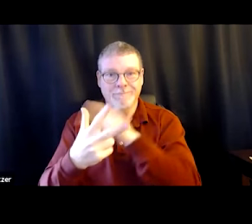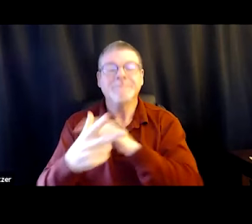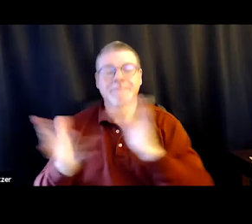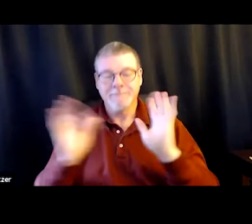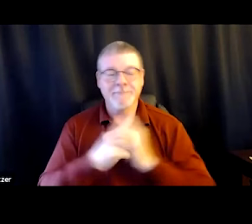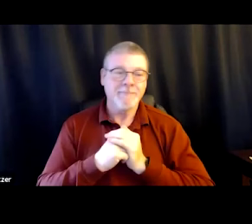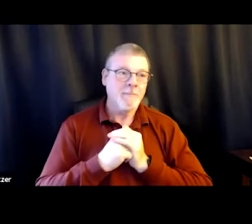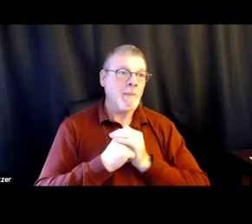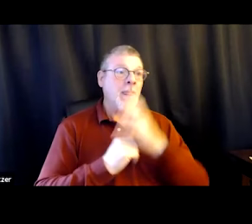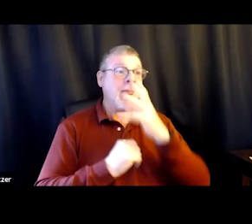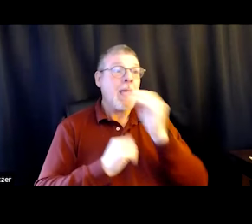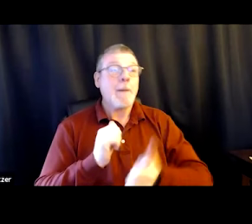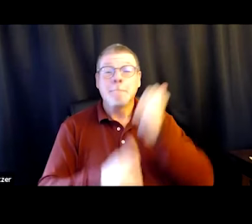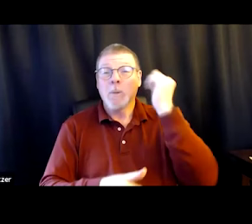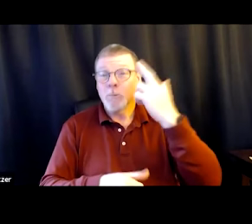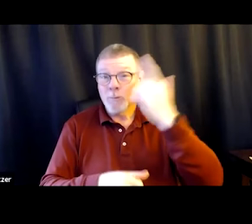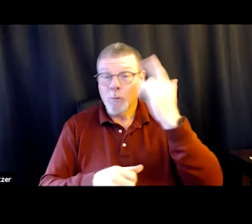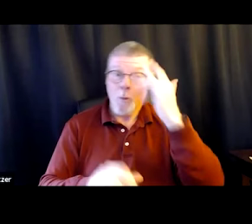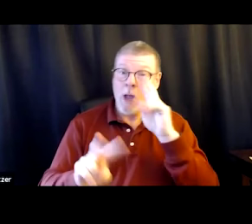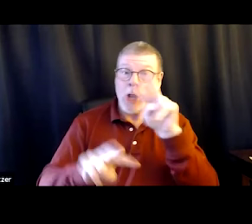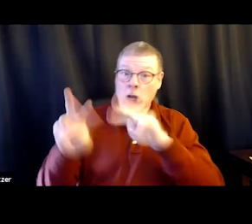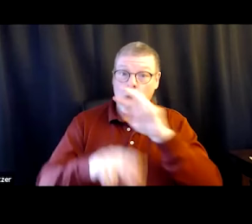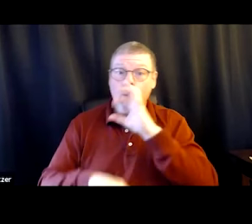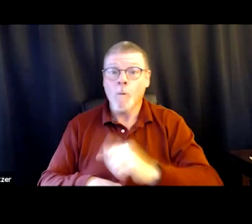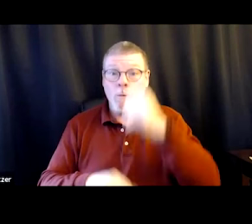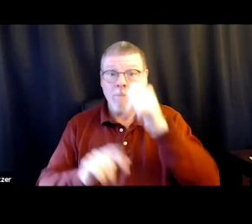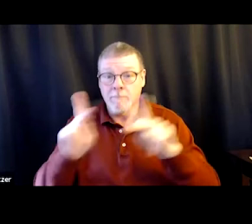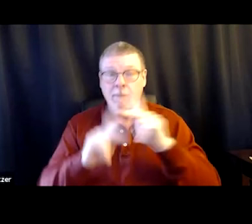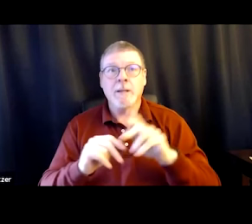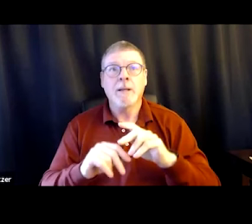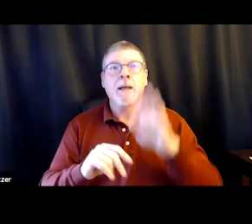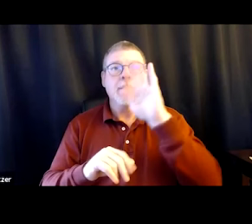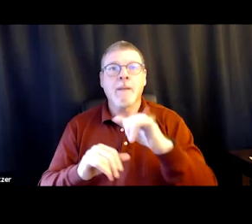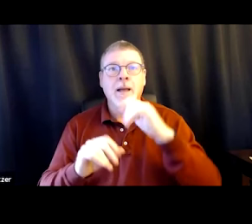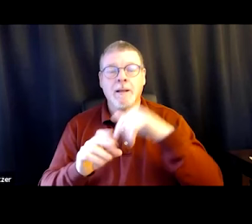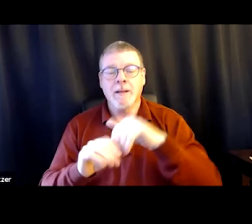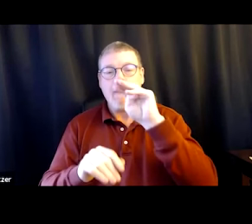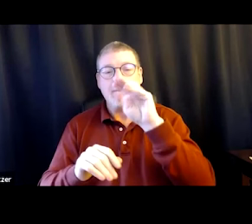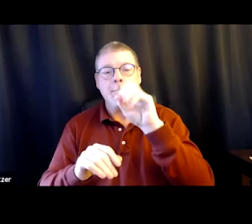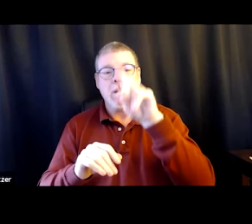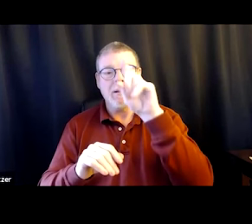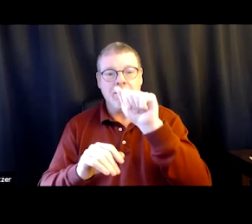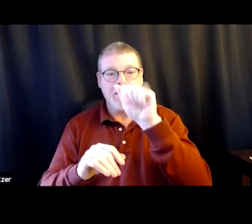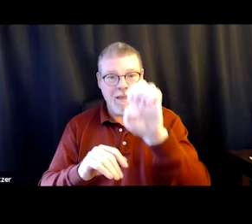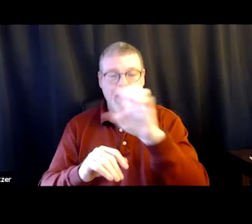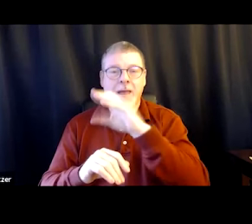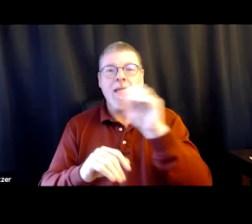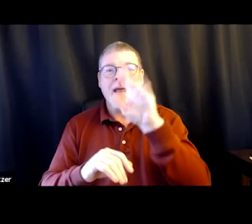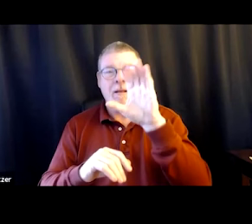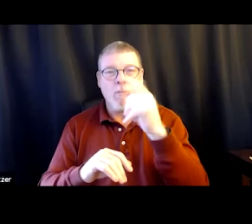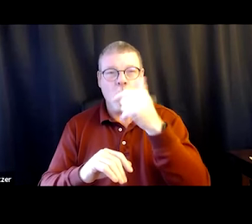kind of comprehensive look at this issue among older adults was conducted by Munday and colleagues, and this is actually findings